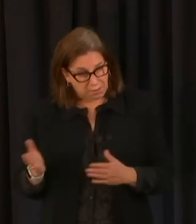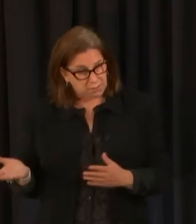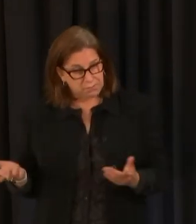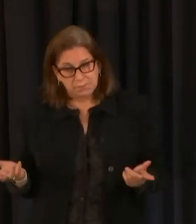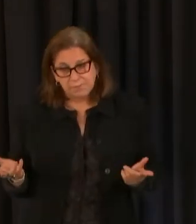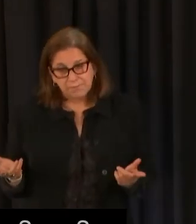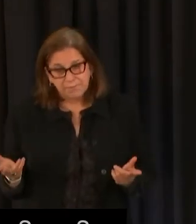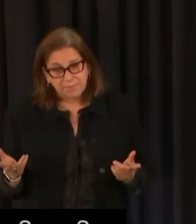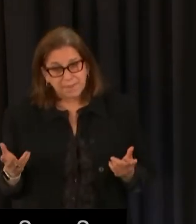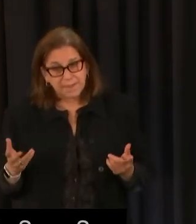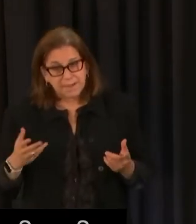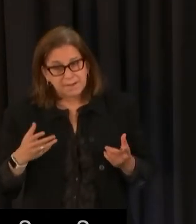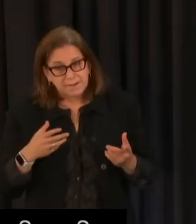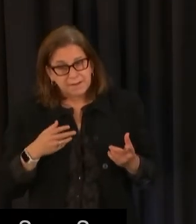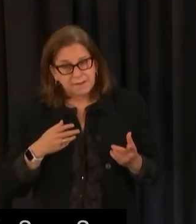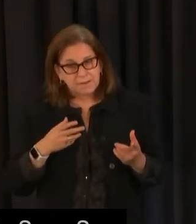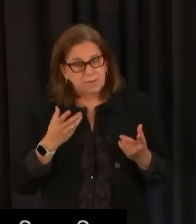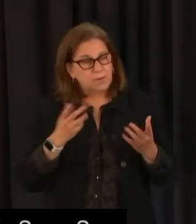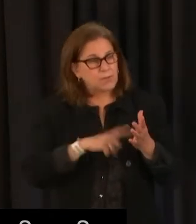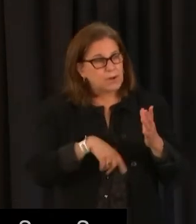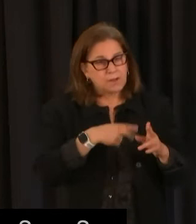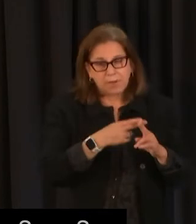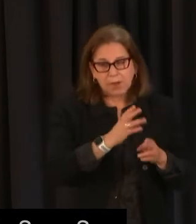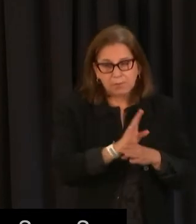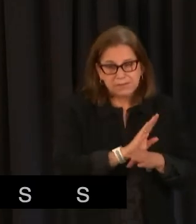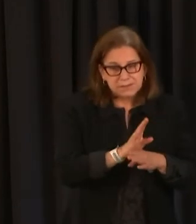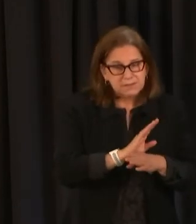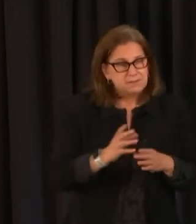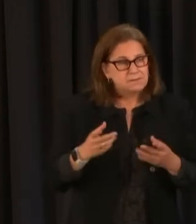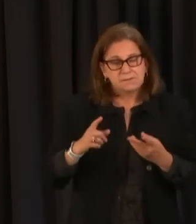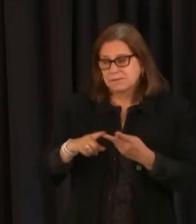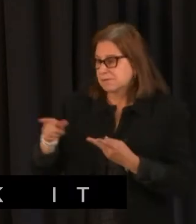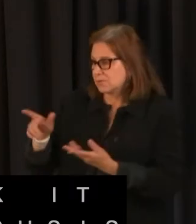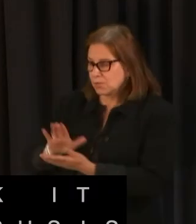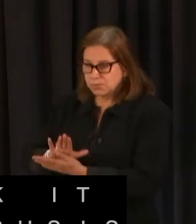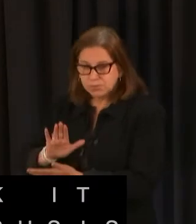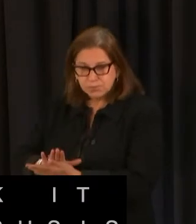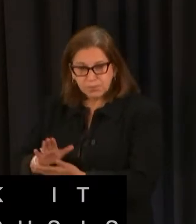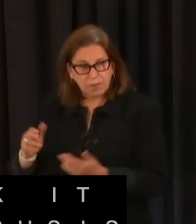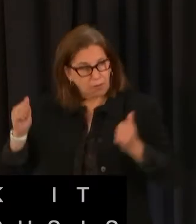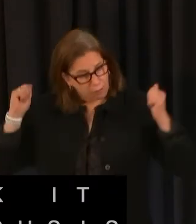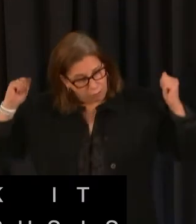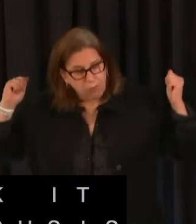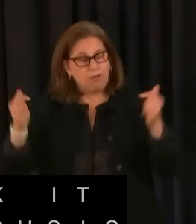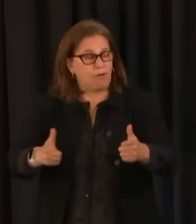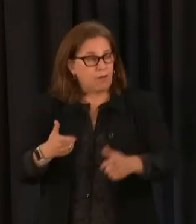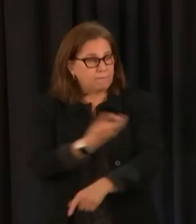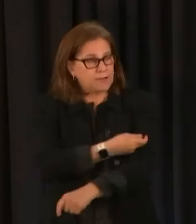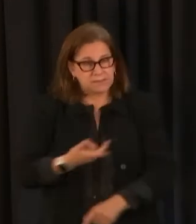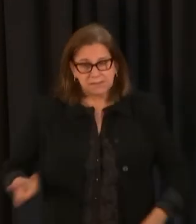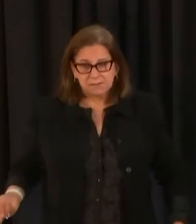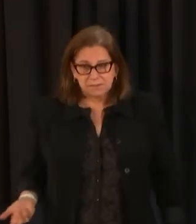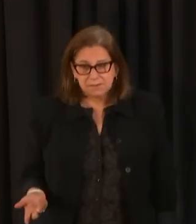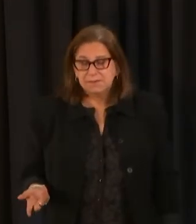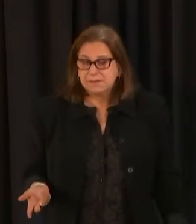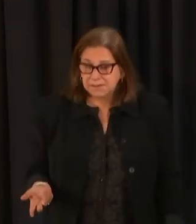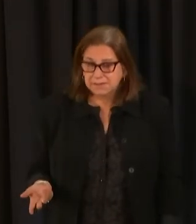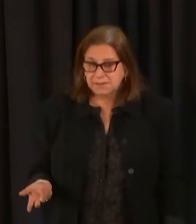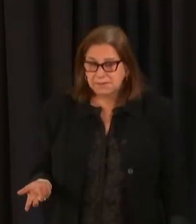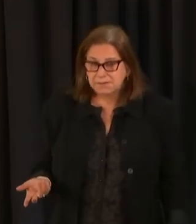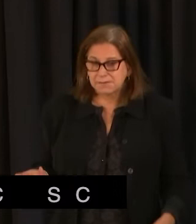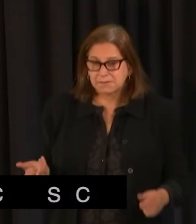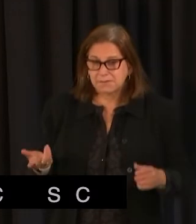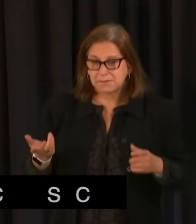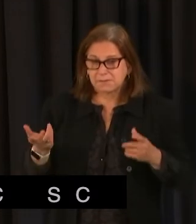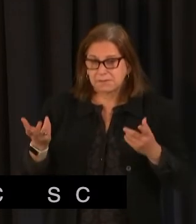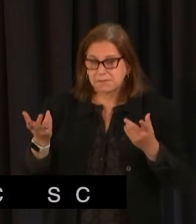be expanded to businesses doing or DC public schools doing it? Well, the vaccine is not approved for our public